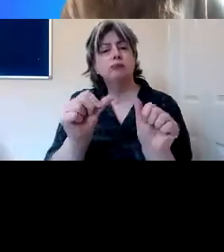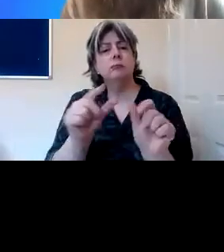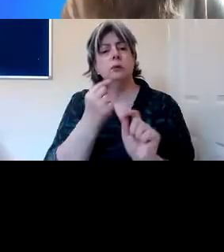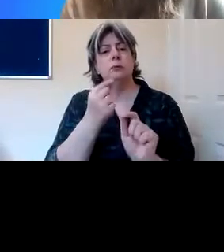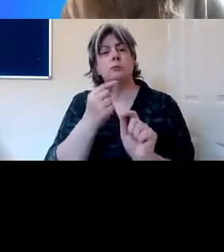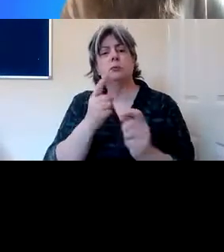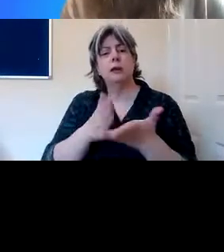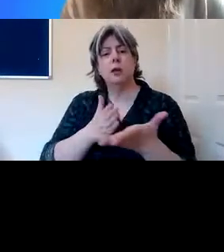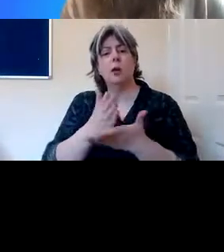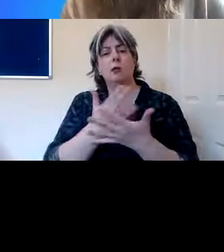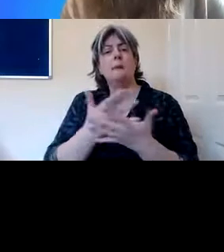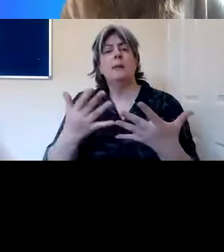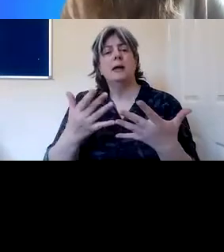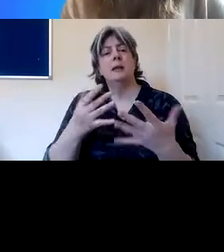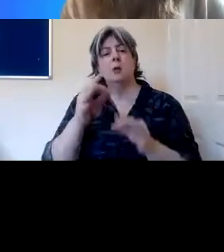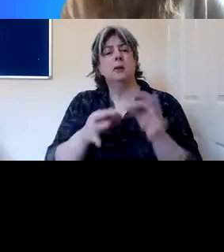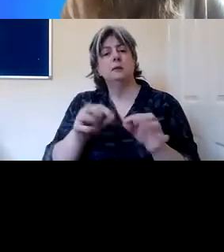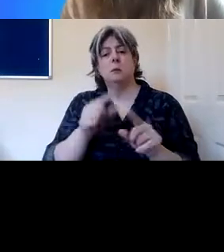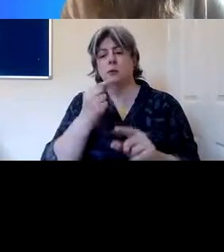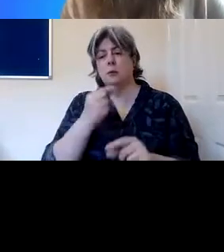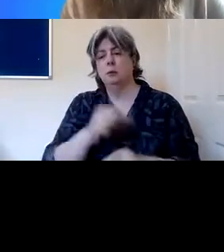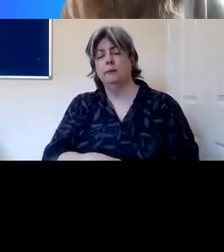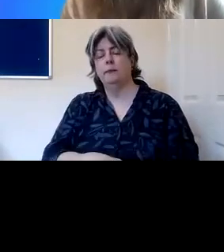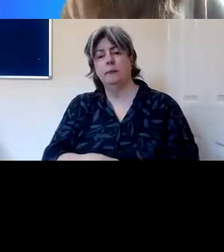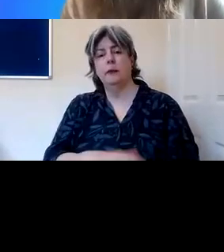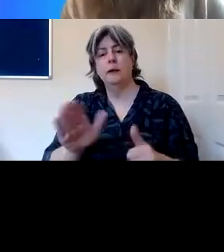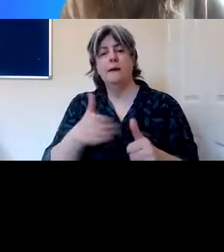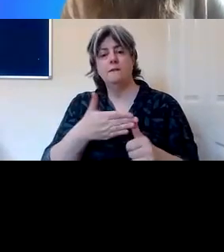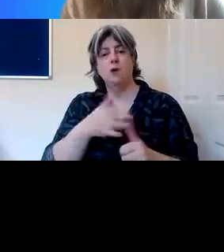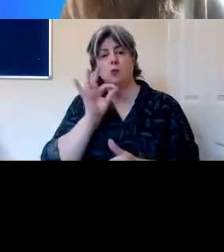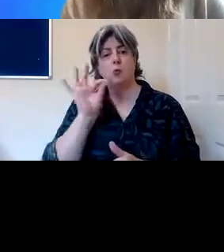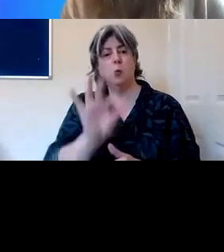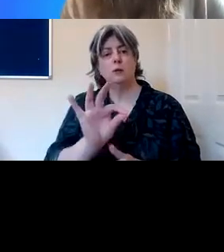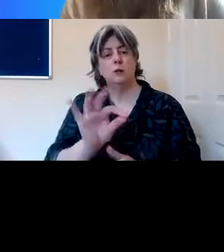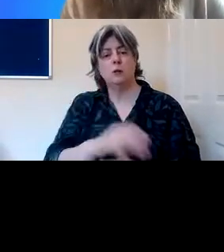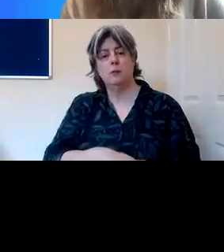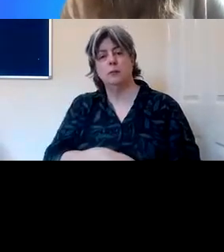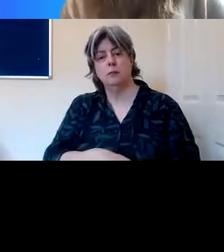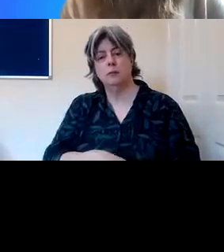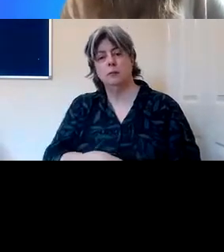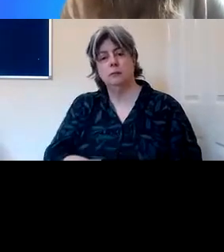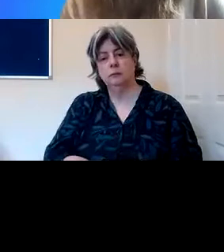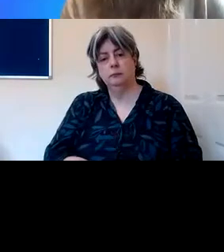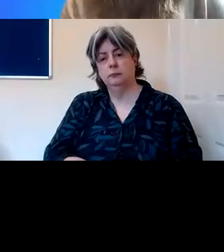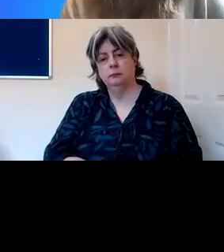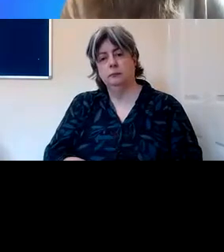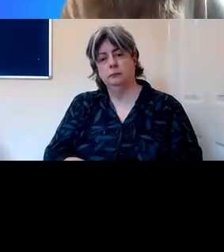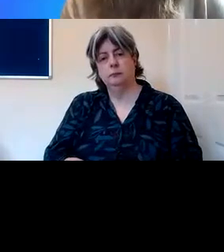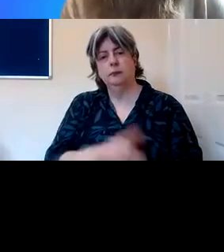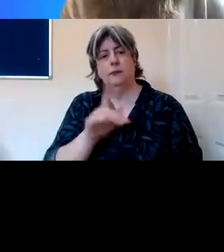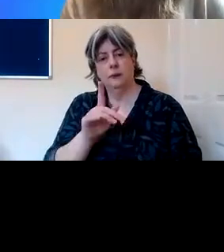many questions in the hour that we've got with you. So the first question is, bear with me one